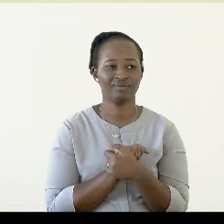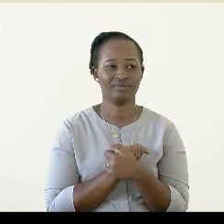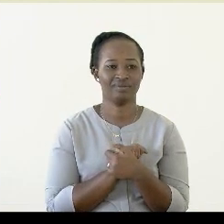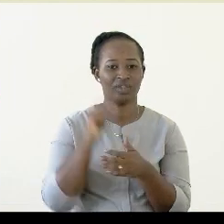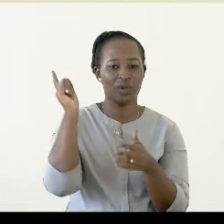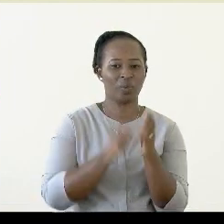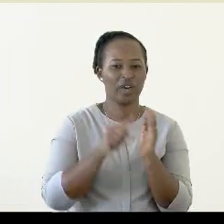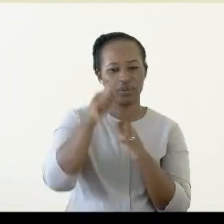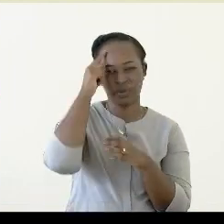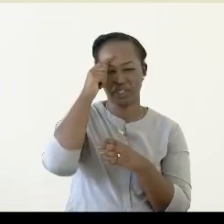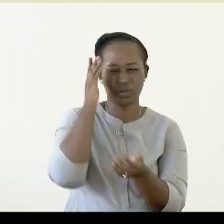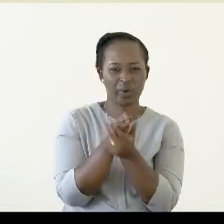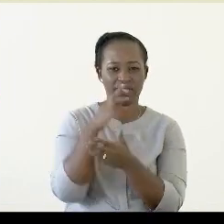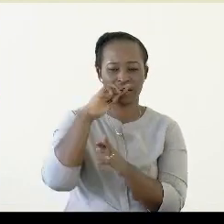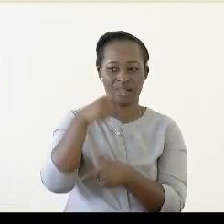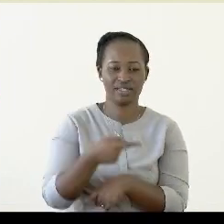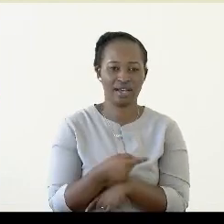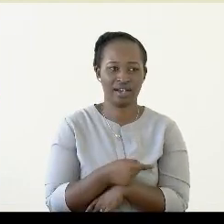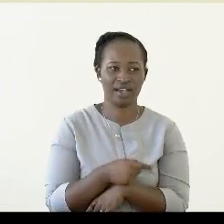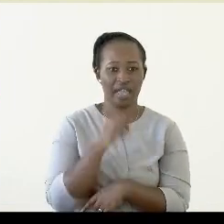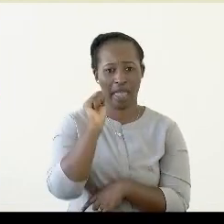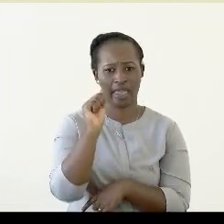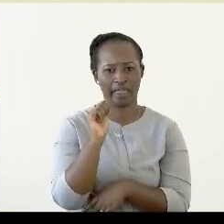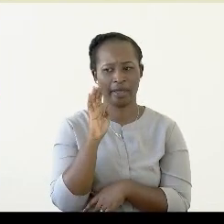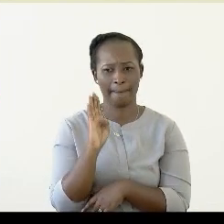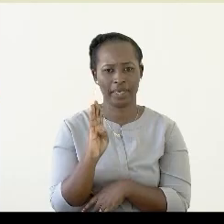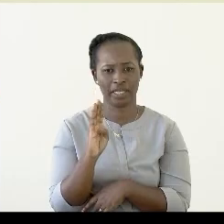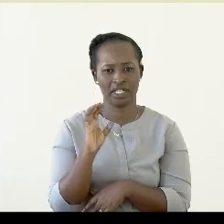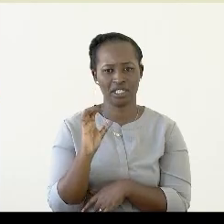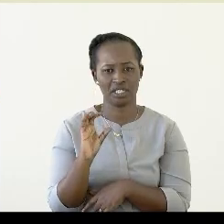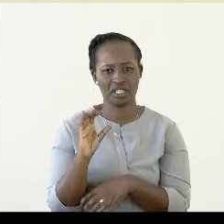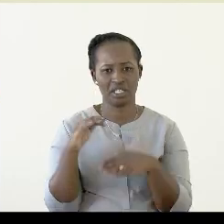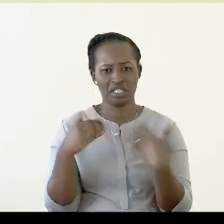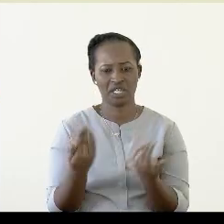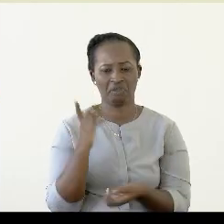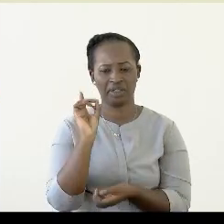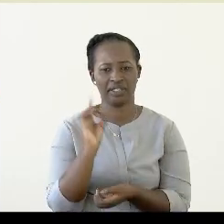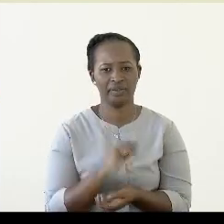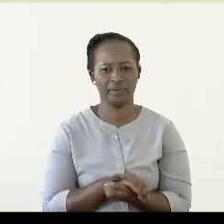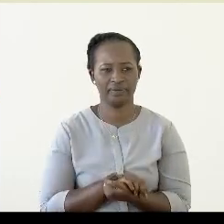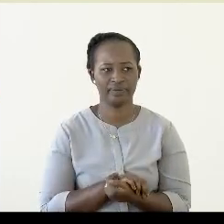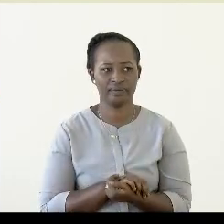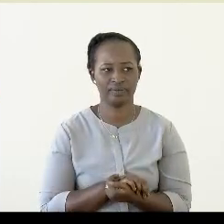What do you think will be the right answer? A, B, C, or D?